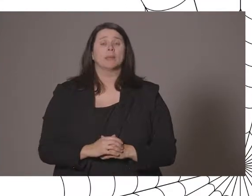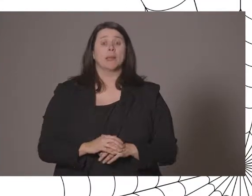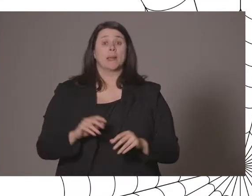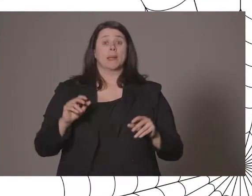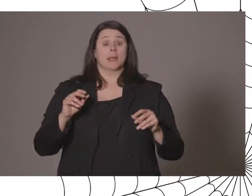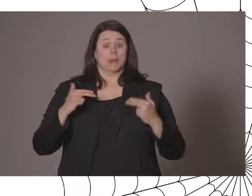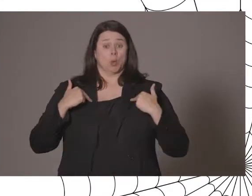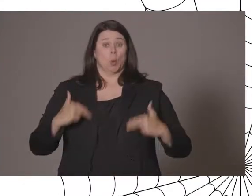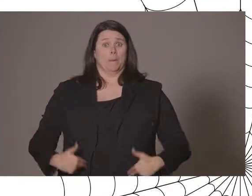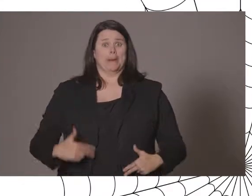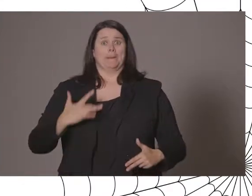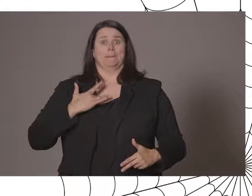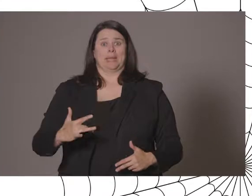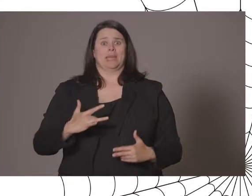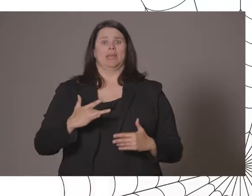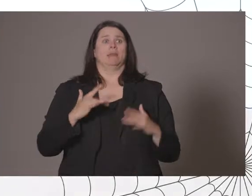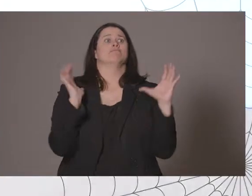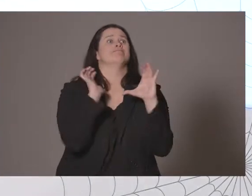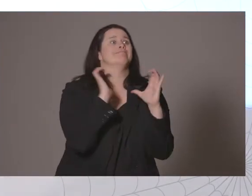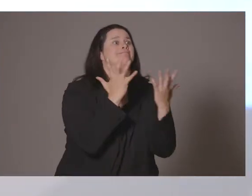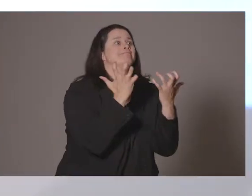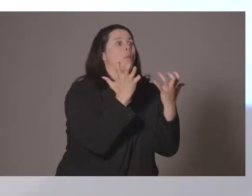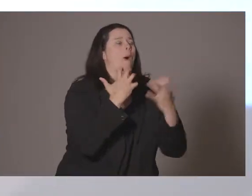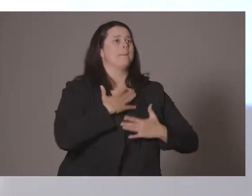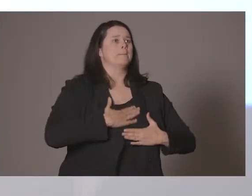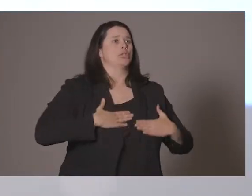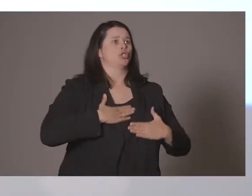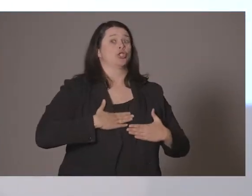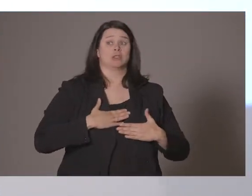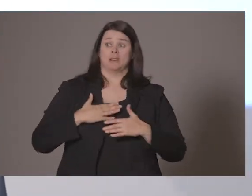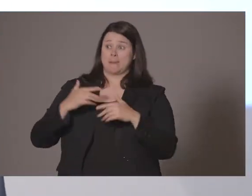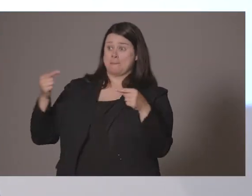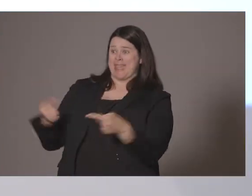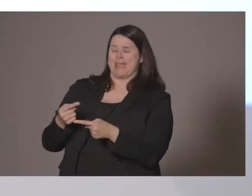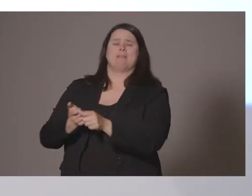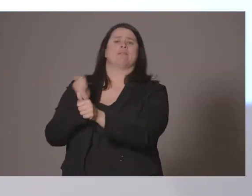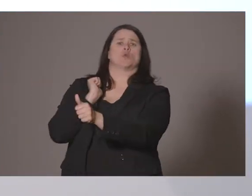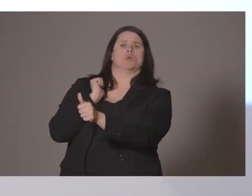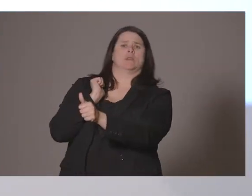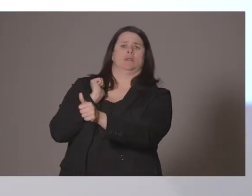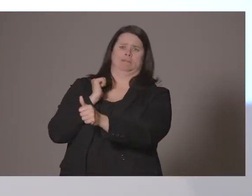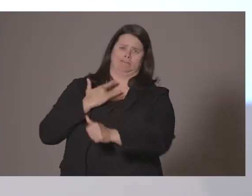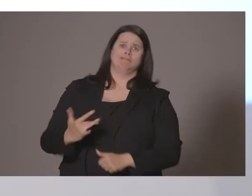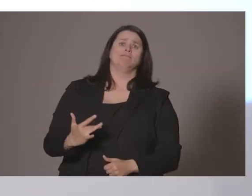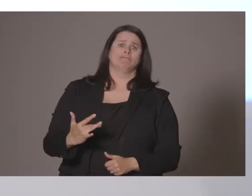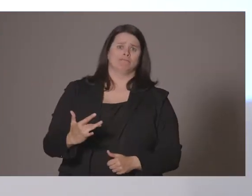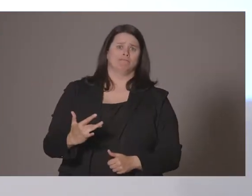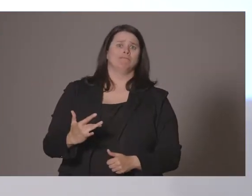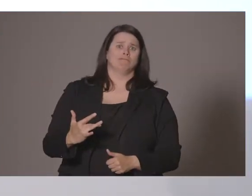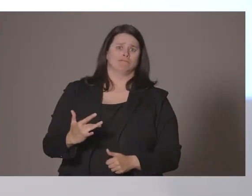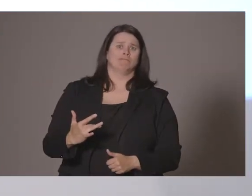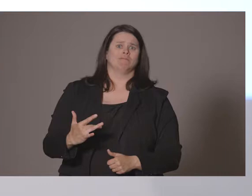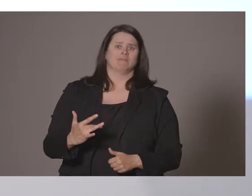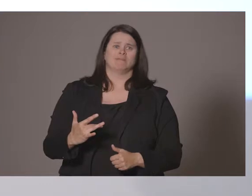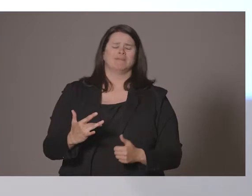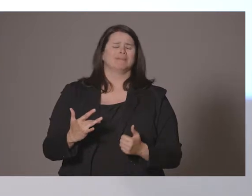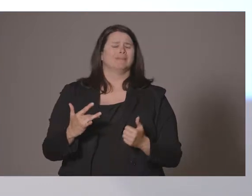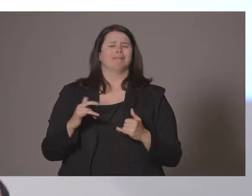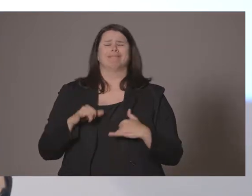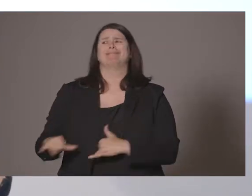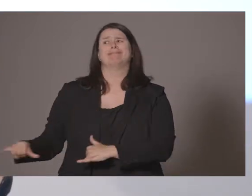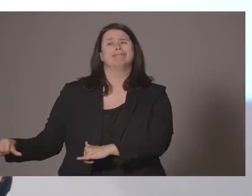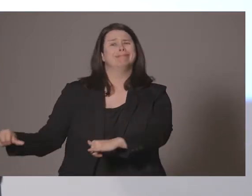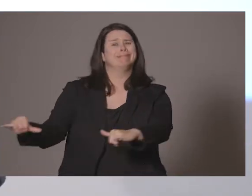avoidant. Anybody resonate with this? Yeah. We do this in so many ways.